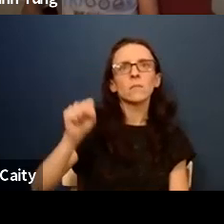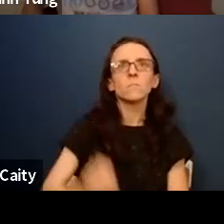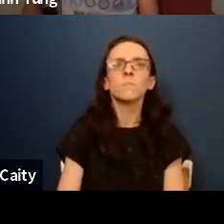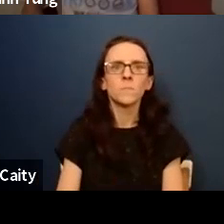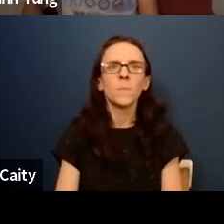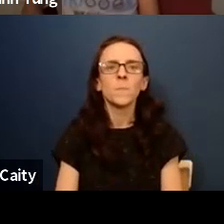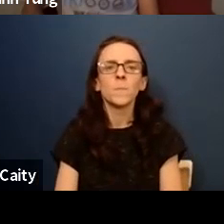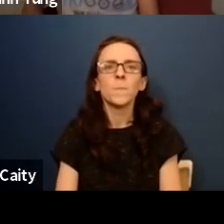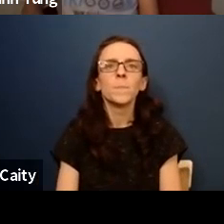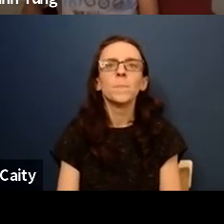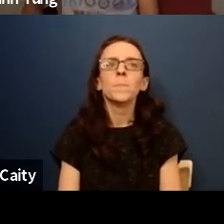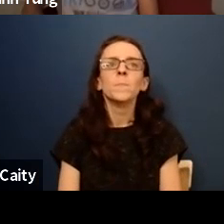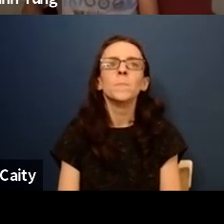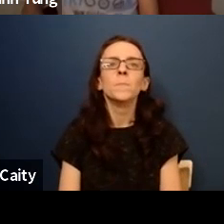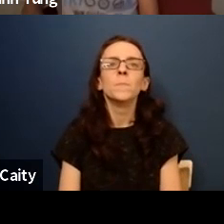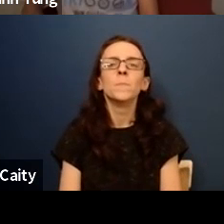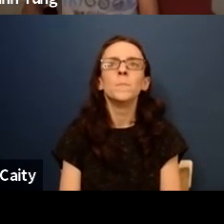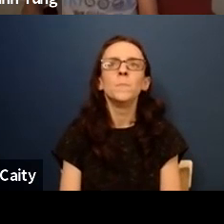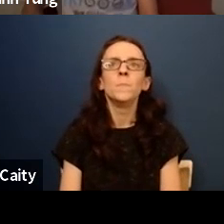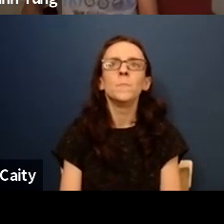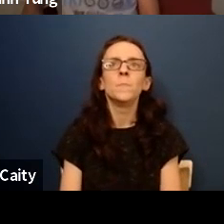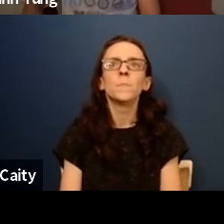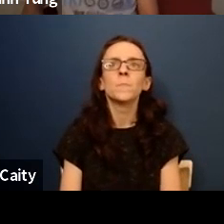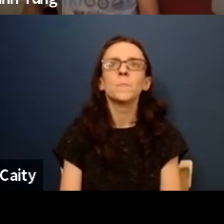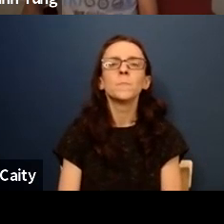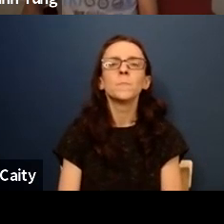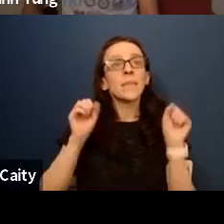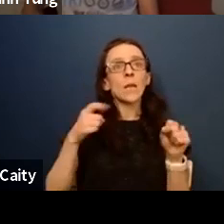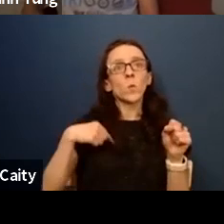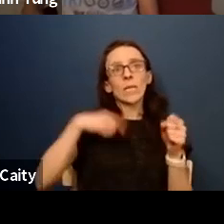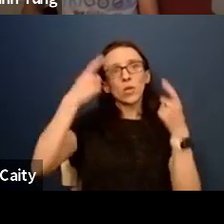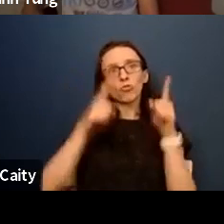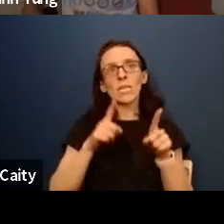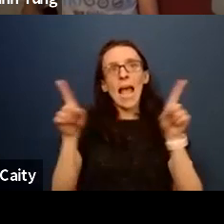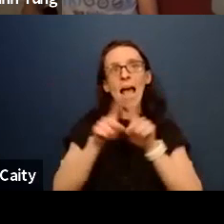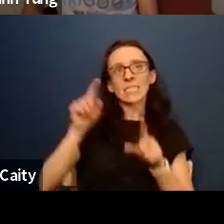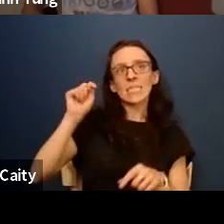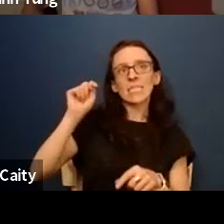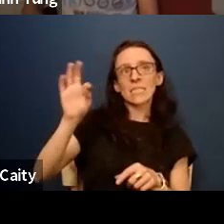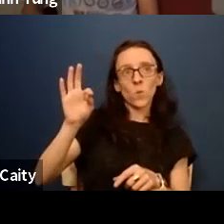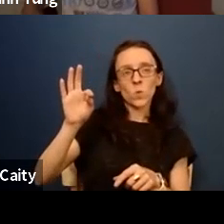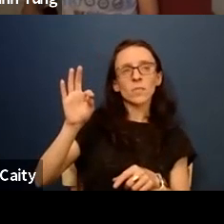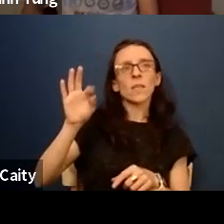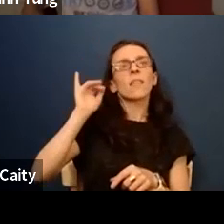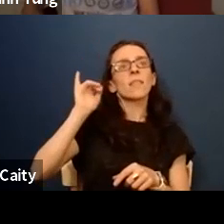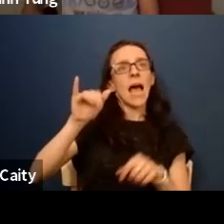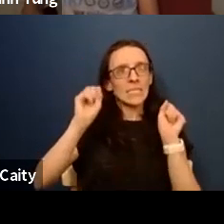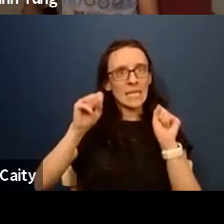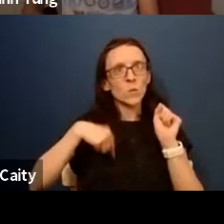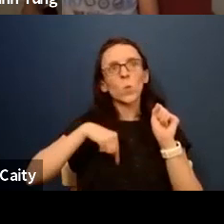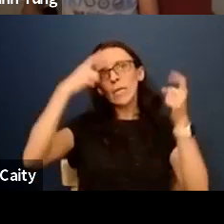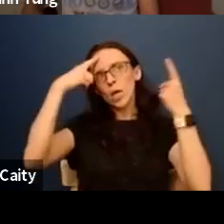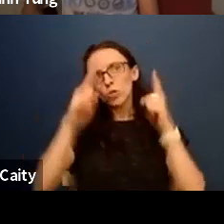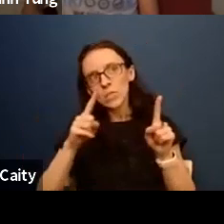Okay. Can we say as a task force that there is agreement that we will